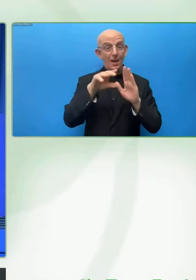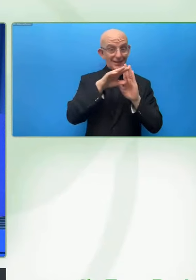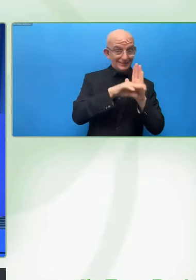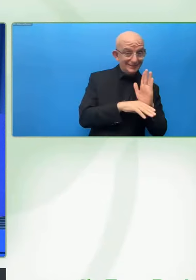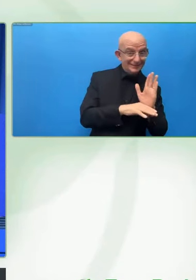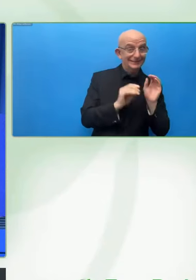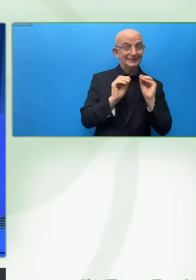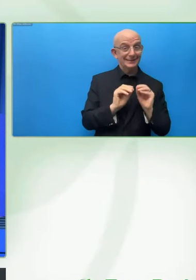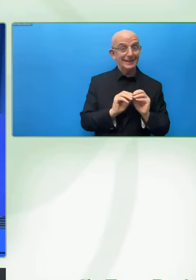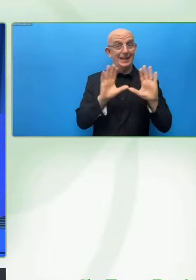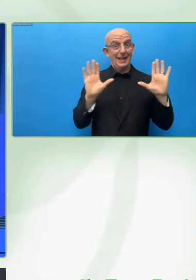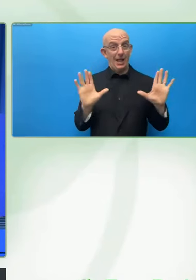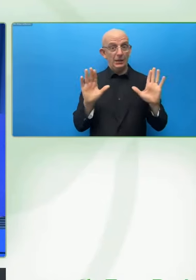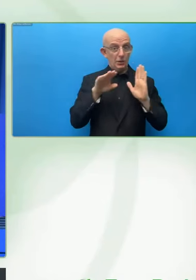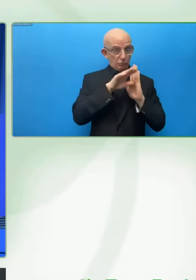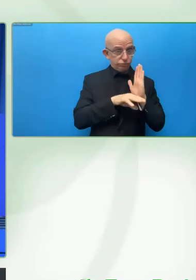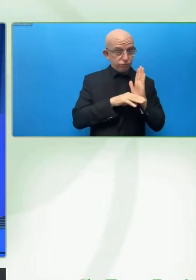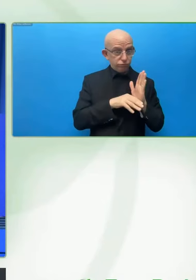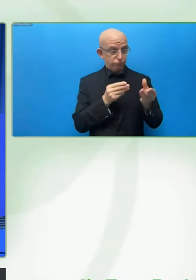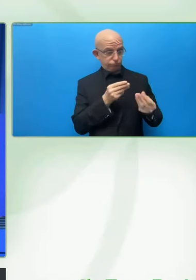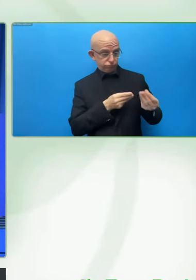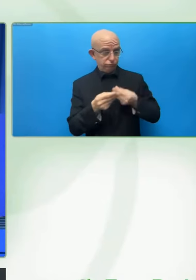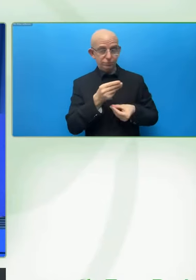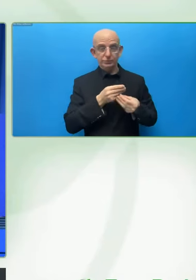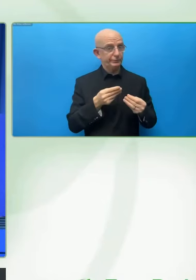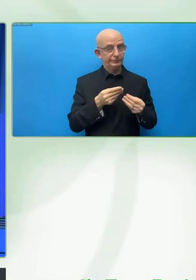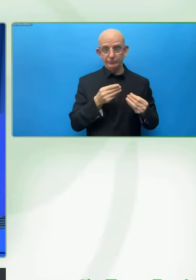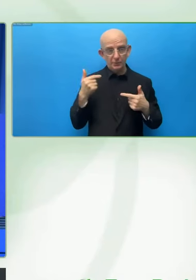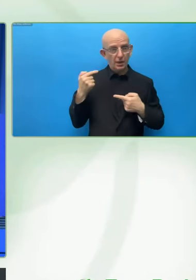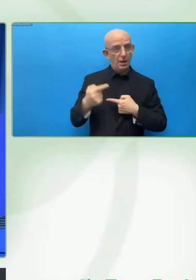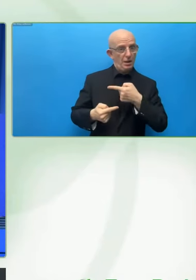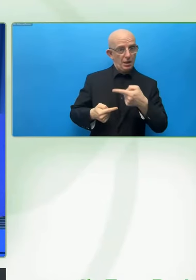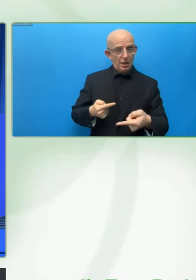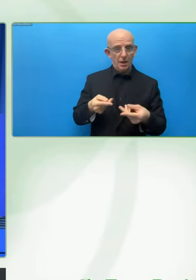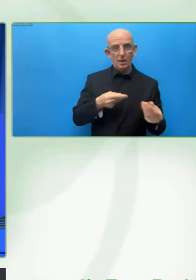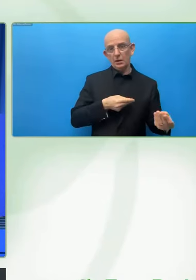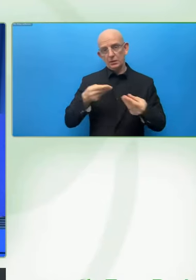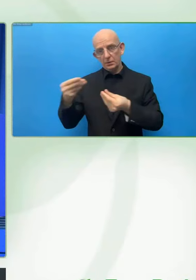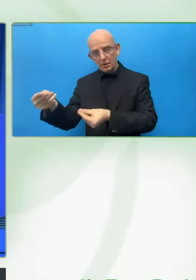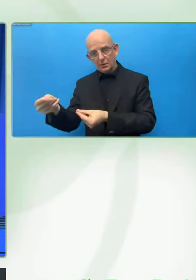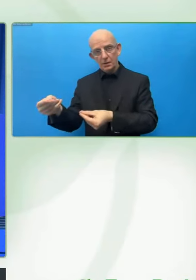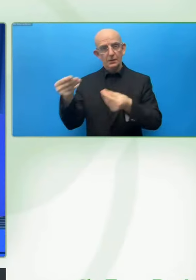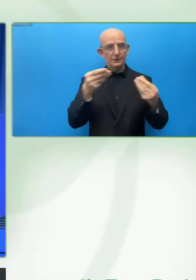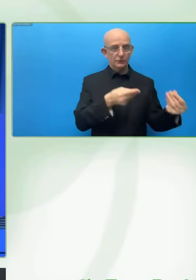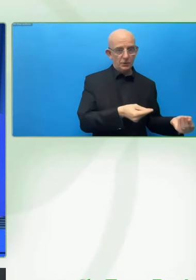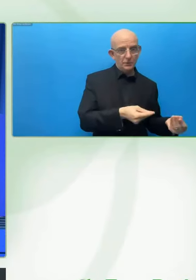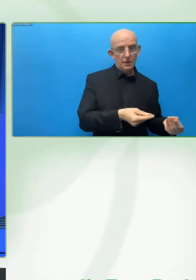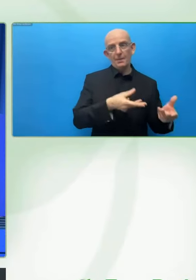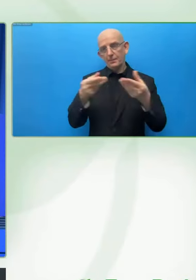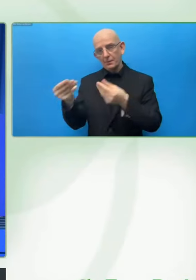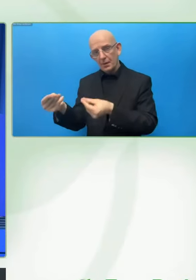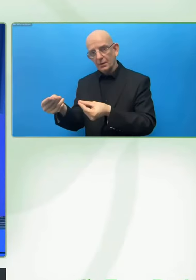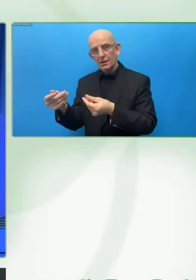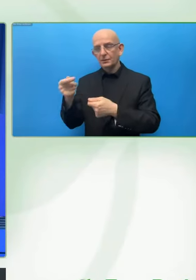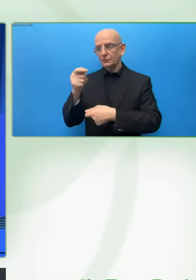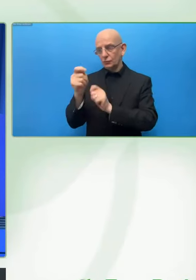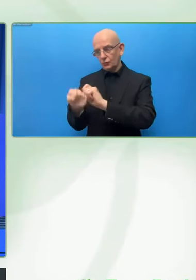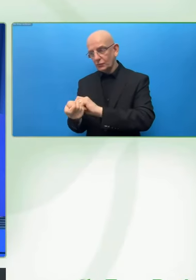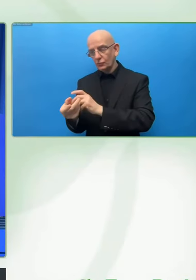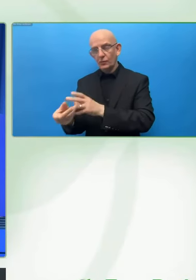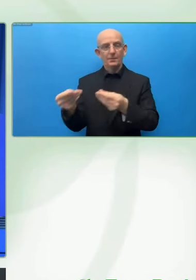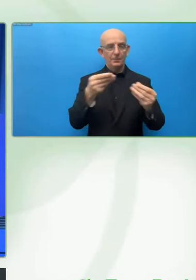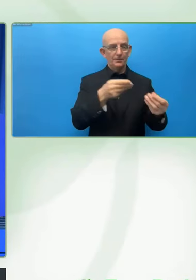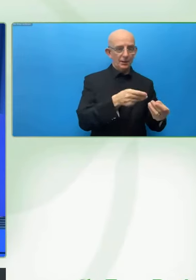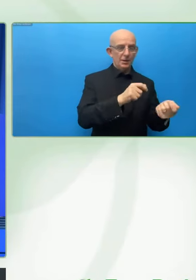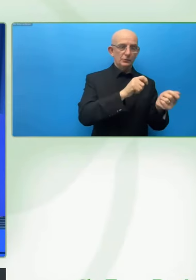higher education we need to enforce certain aspect of the accessibility. And this is where the